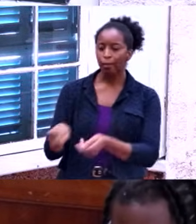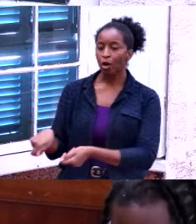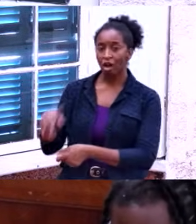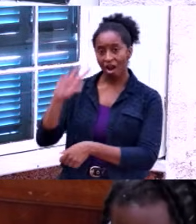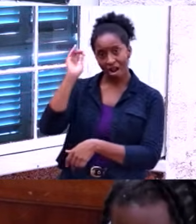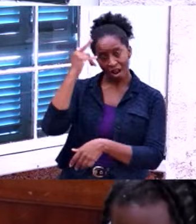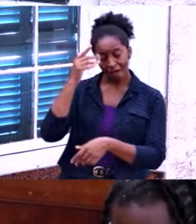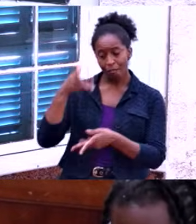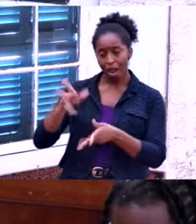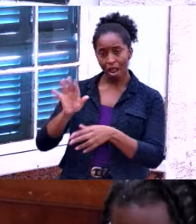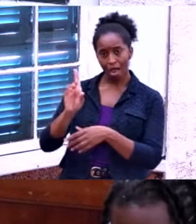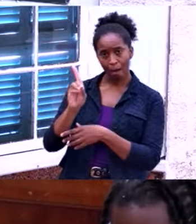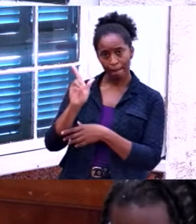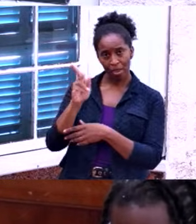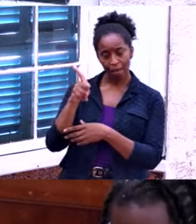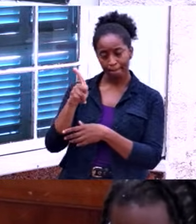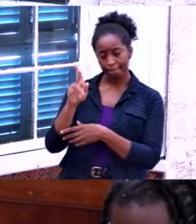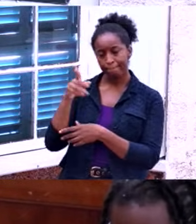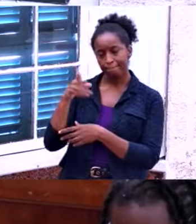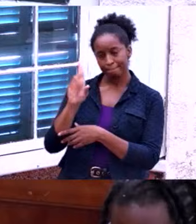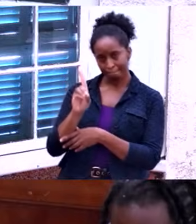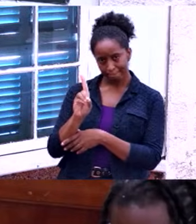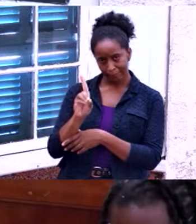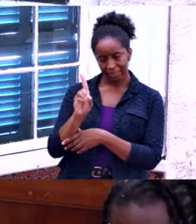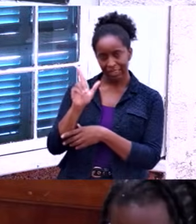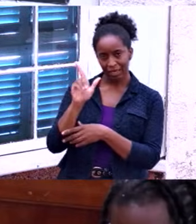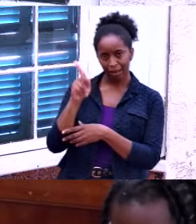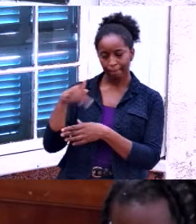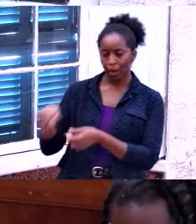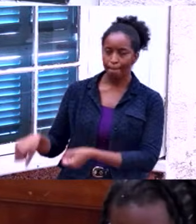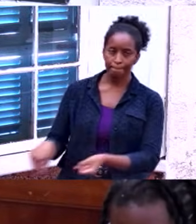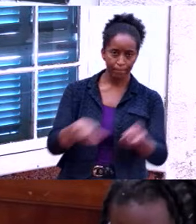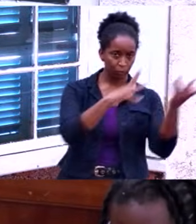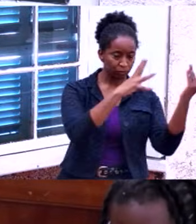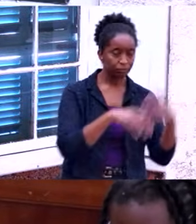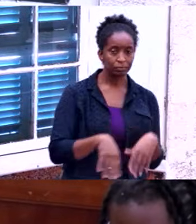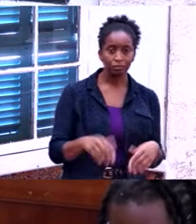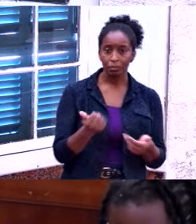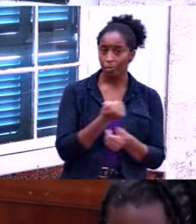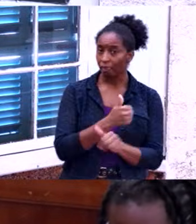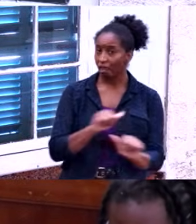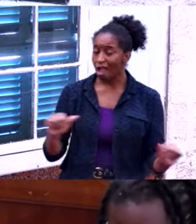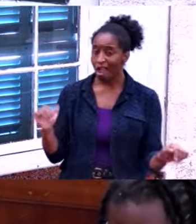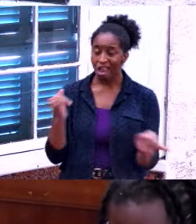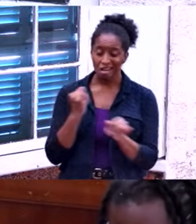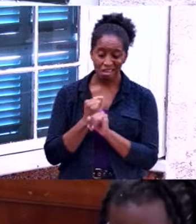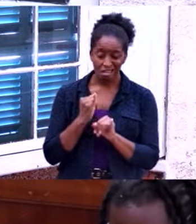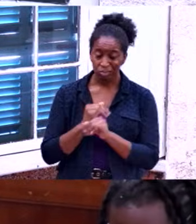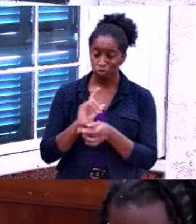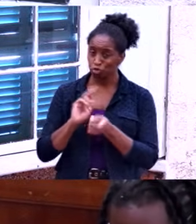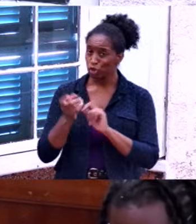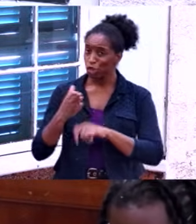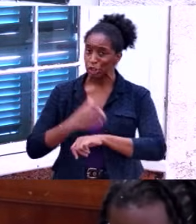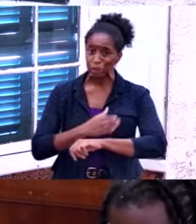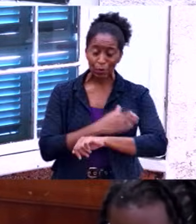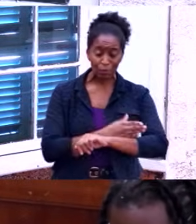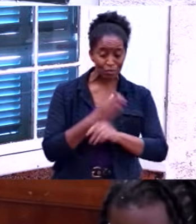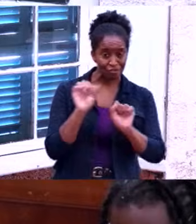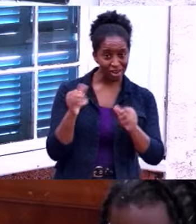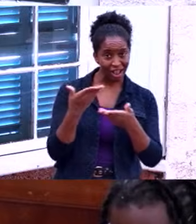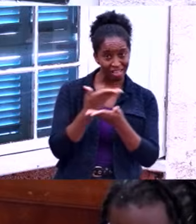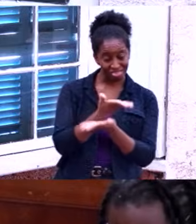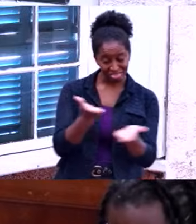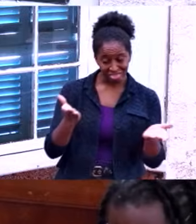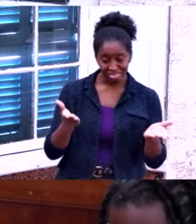benefit. They can't call one sectoral improvement that they've brought since 1966. or any major